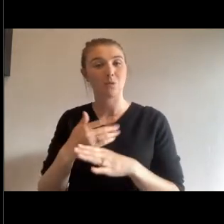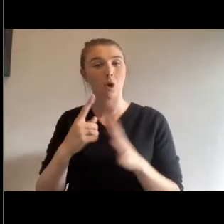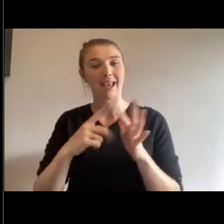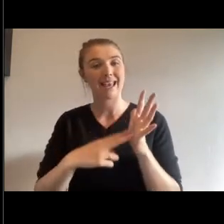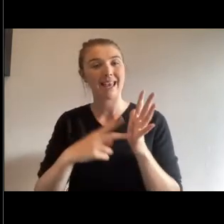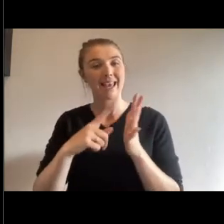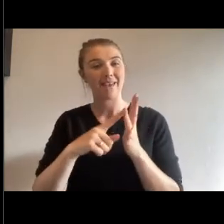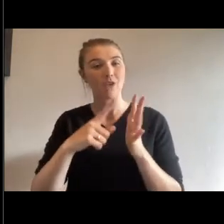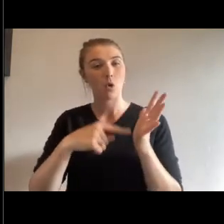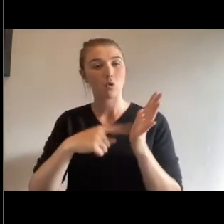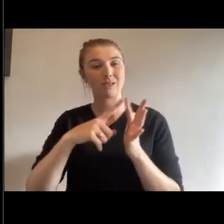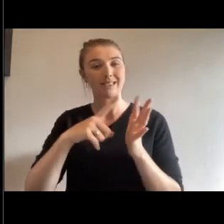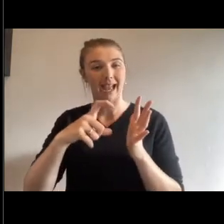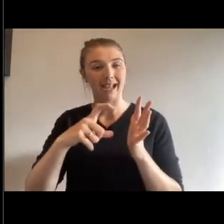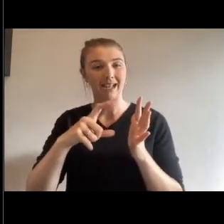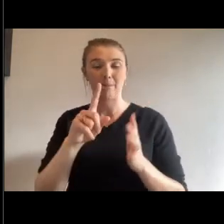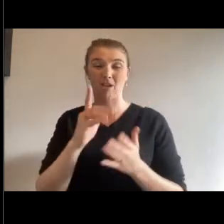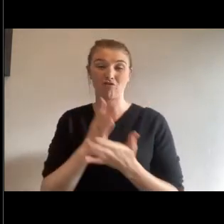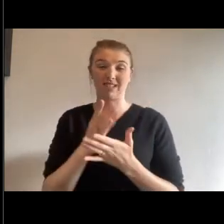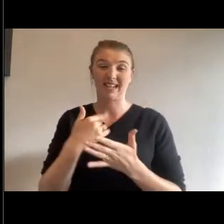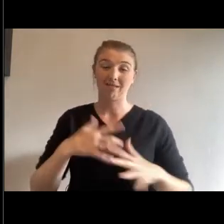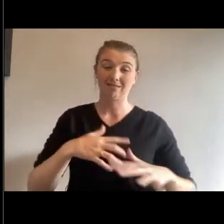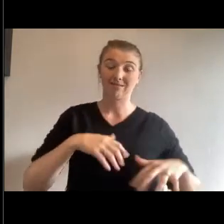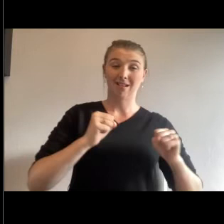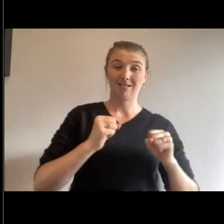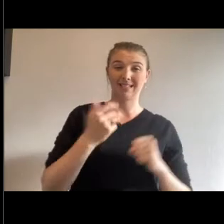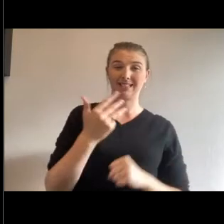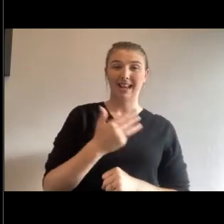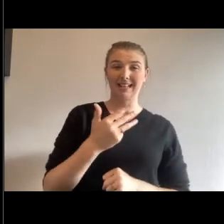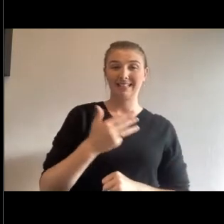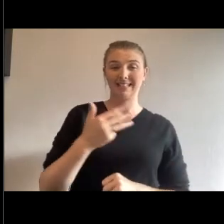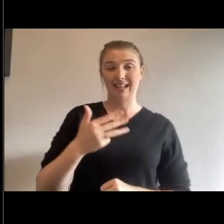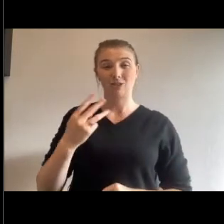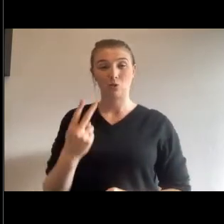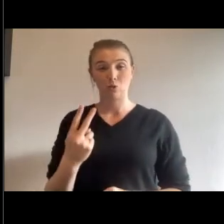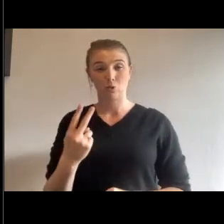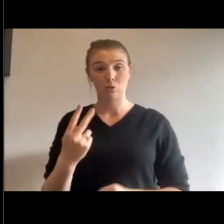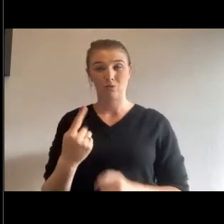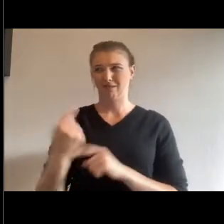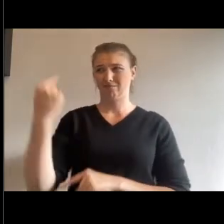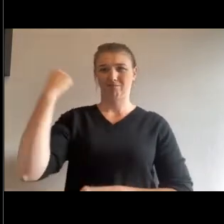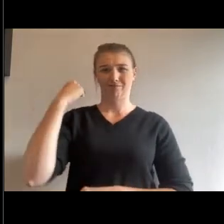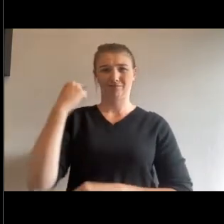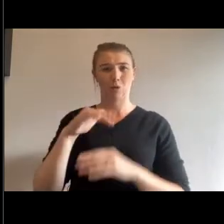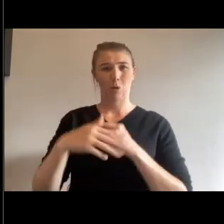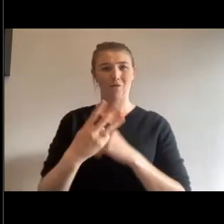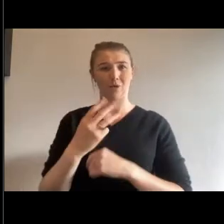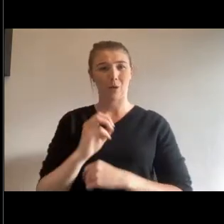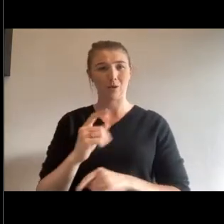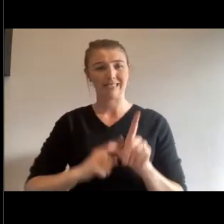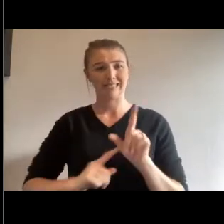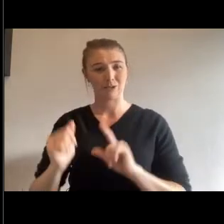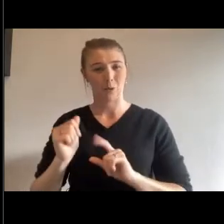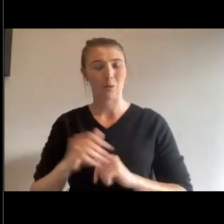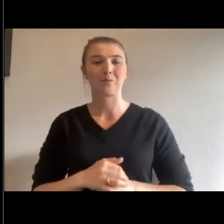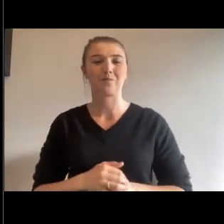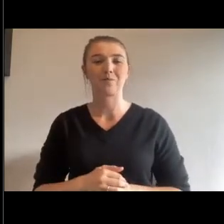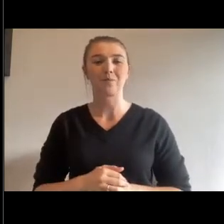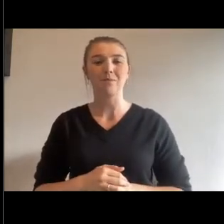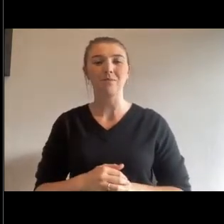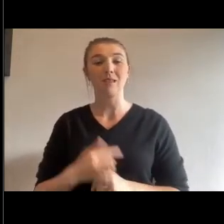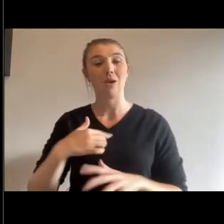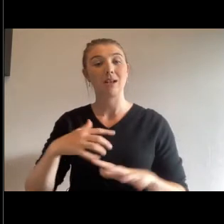in 1992, so over 30 years ago. And I started in a company called Glaxo